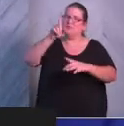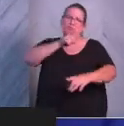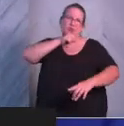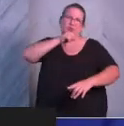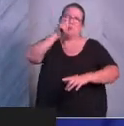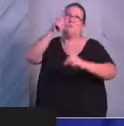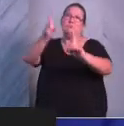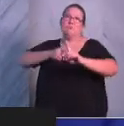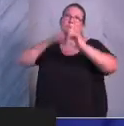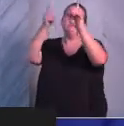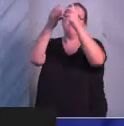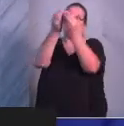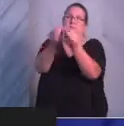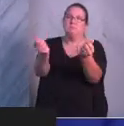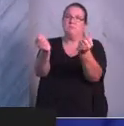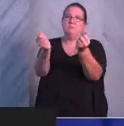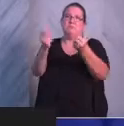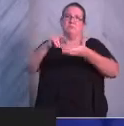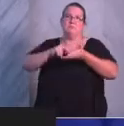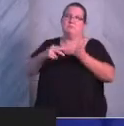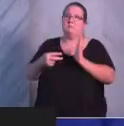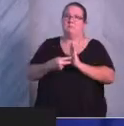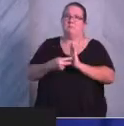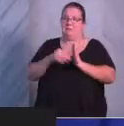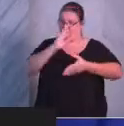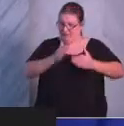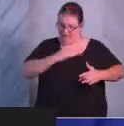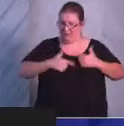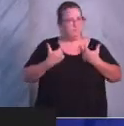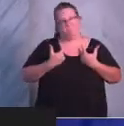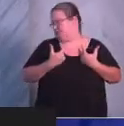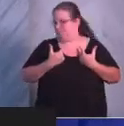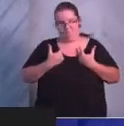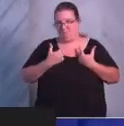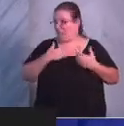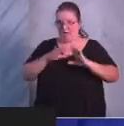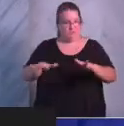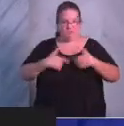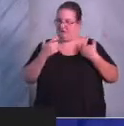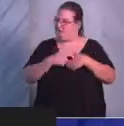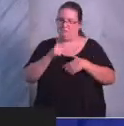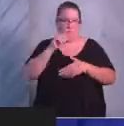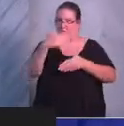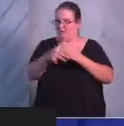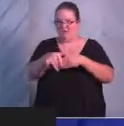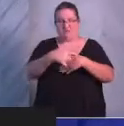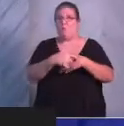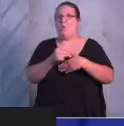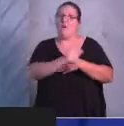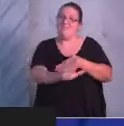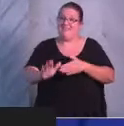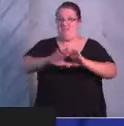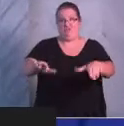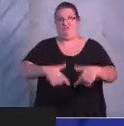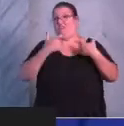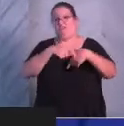only going to be something that it will not be something that's completed in my lifetime, indeed my children's lifetime, or probably even their children's lifetime. The reality